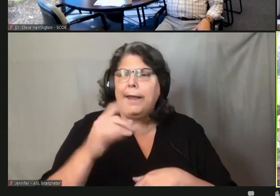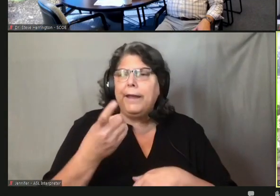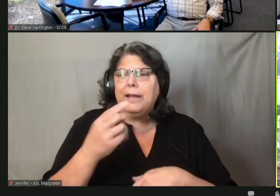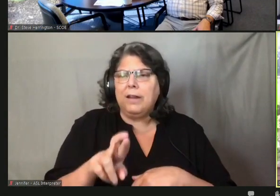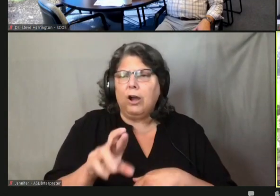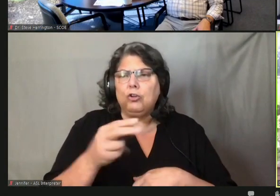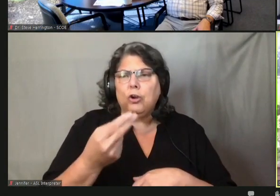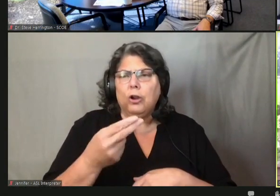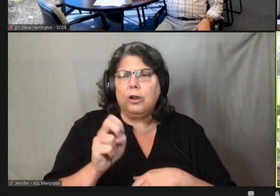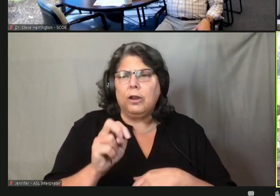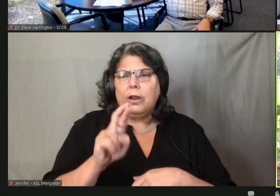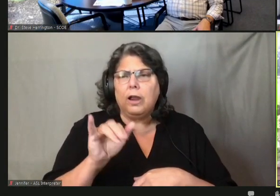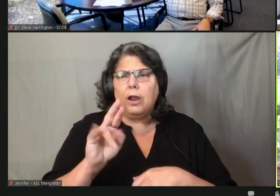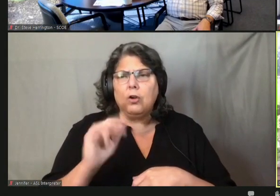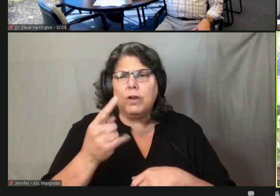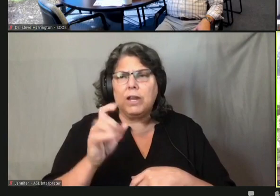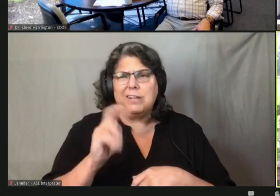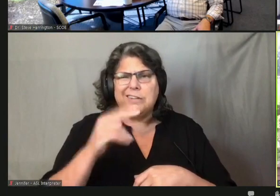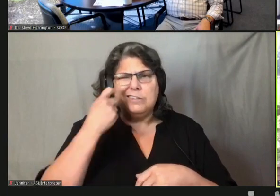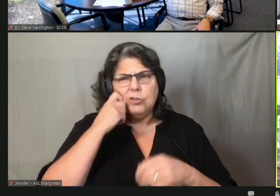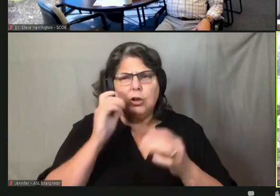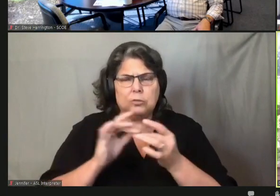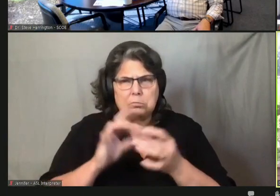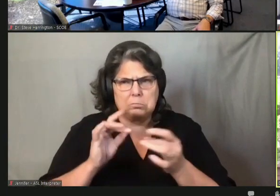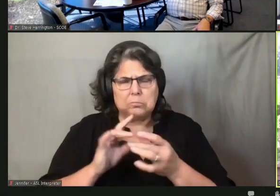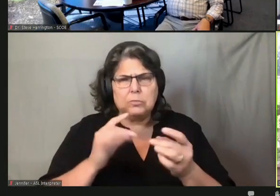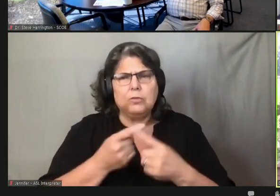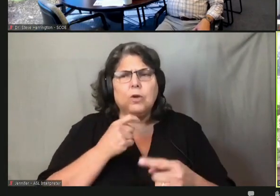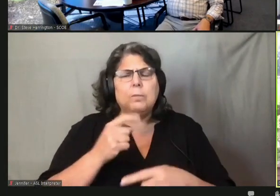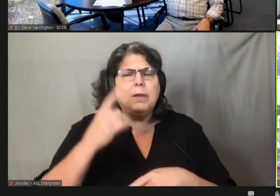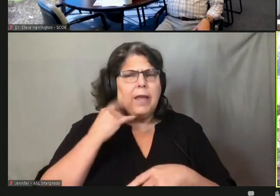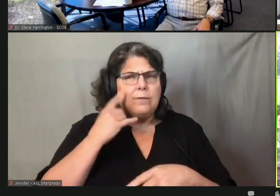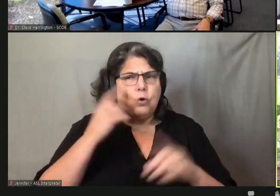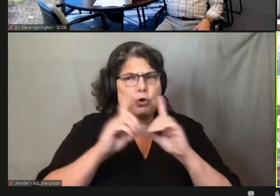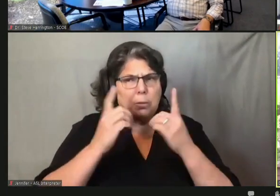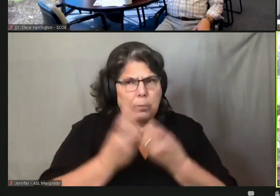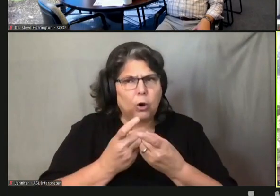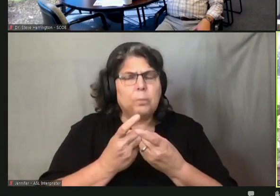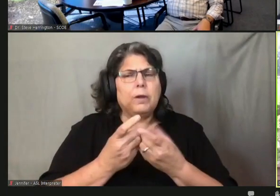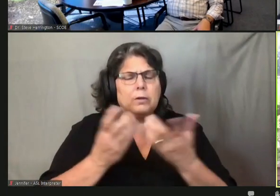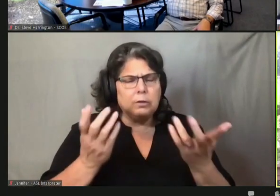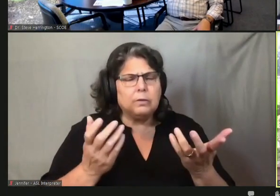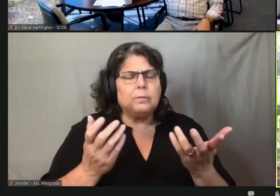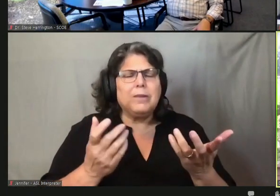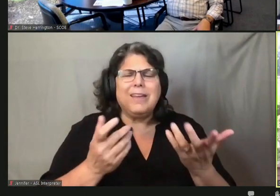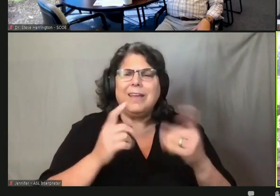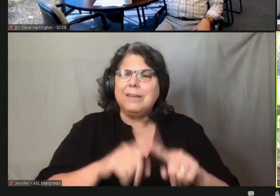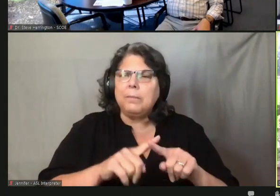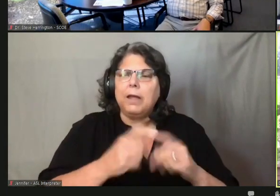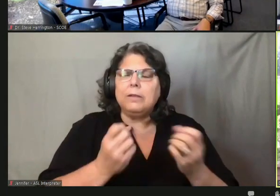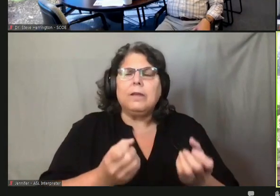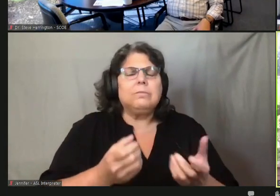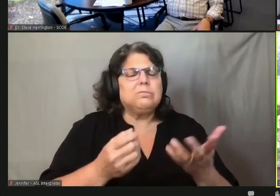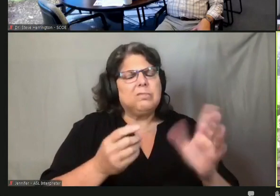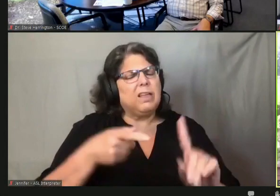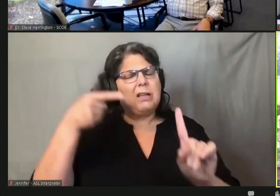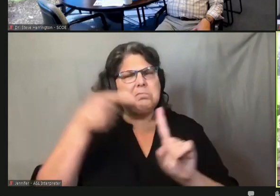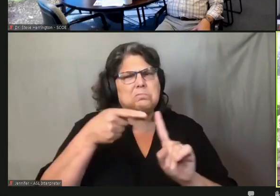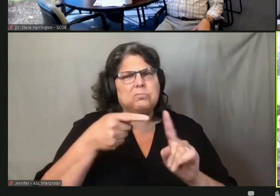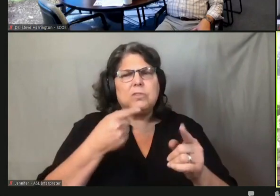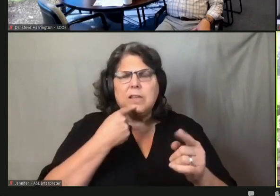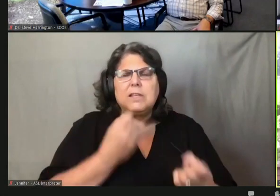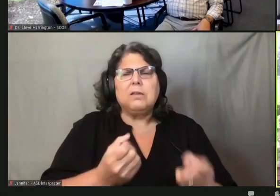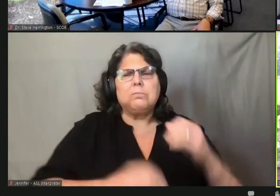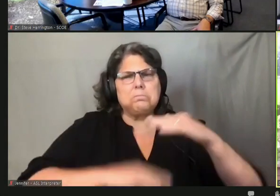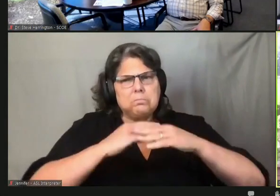pointed out, from the CDPH, California Department, specifying how large the groups can be, the fact that they all have to